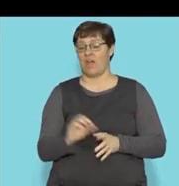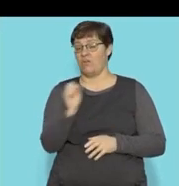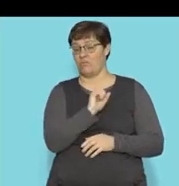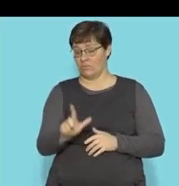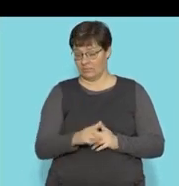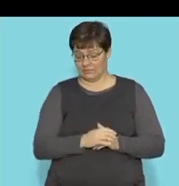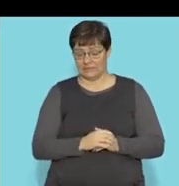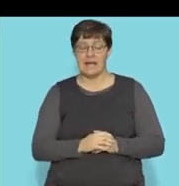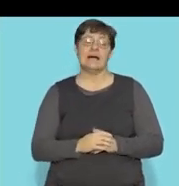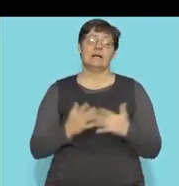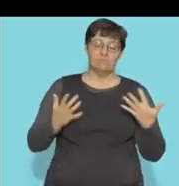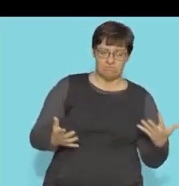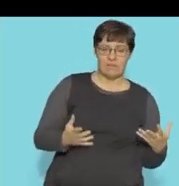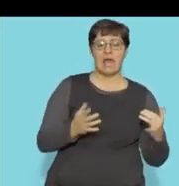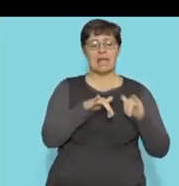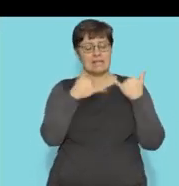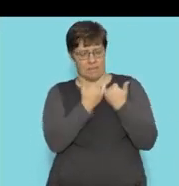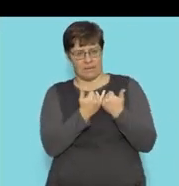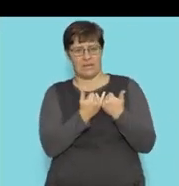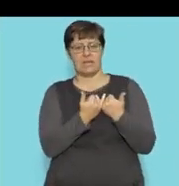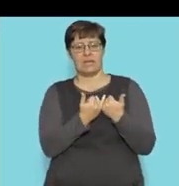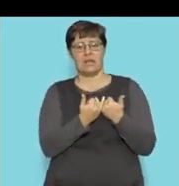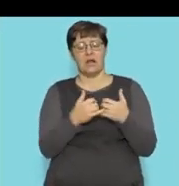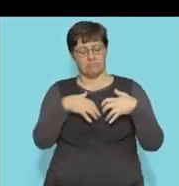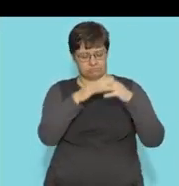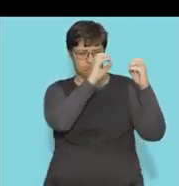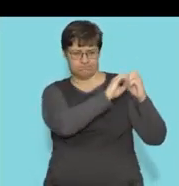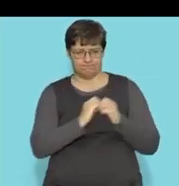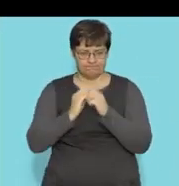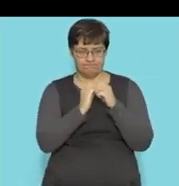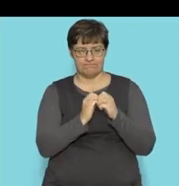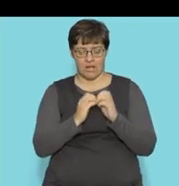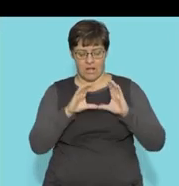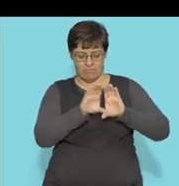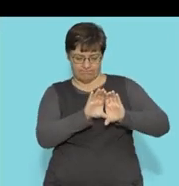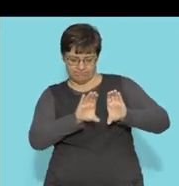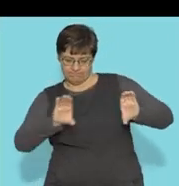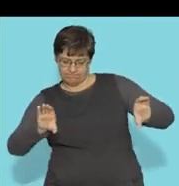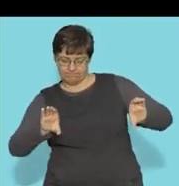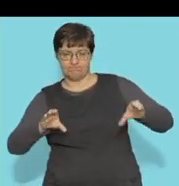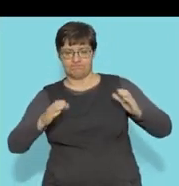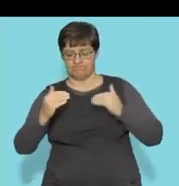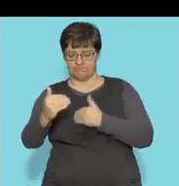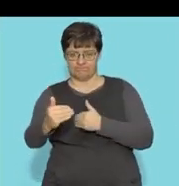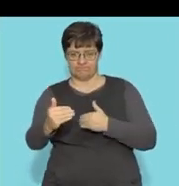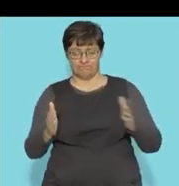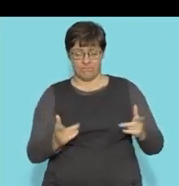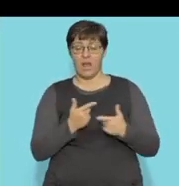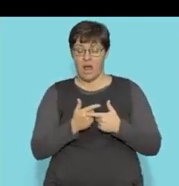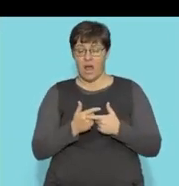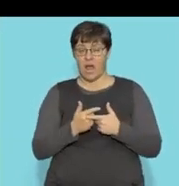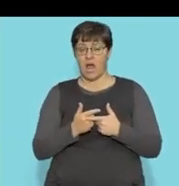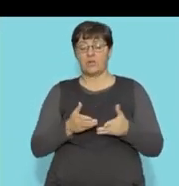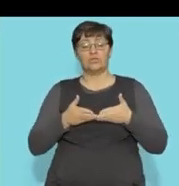Cool, so a company produces shipping containers that are long and thin. Each container has